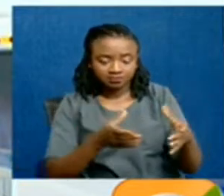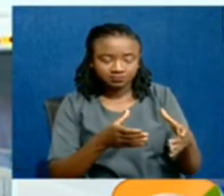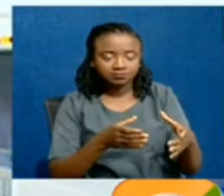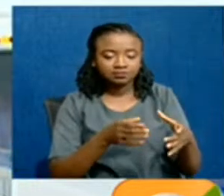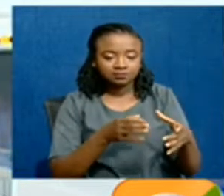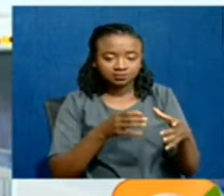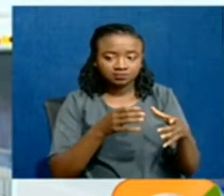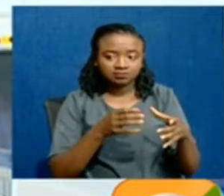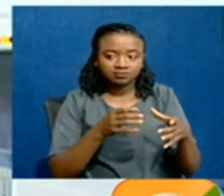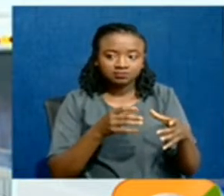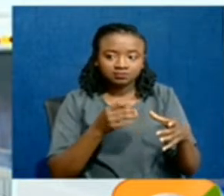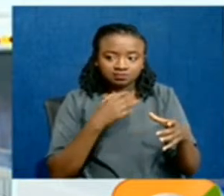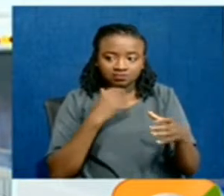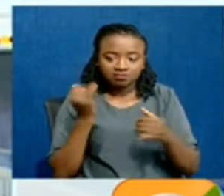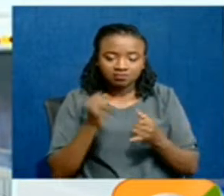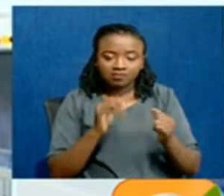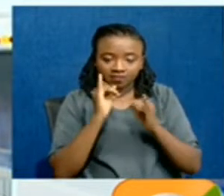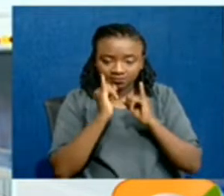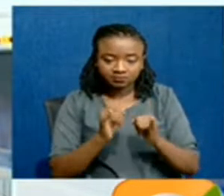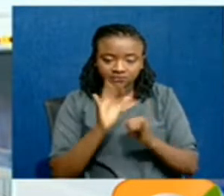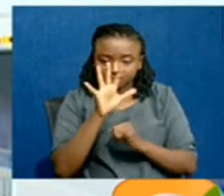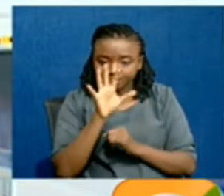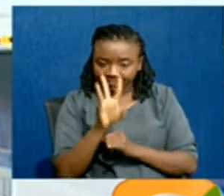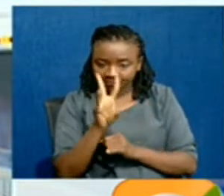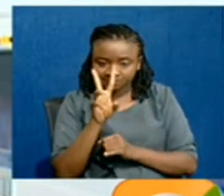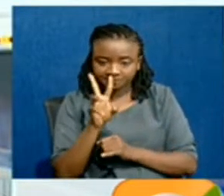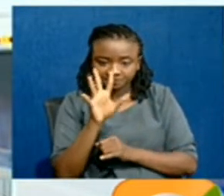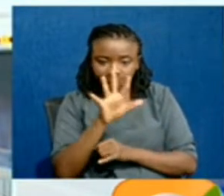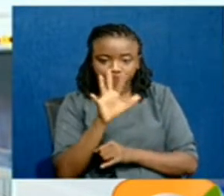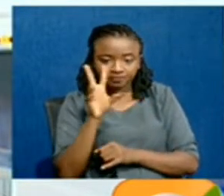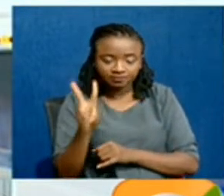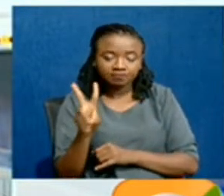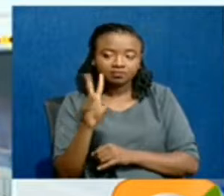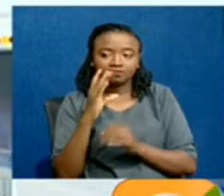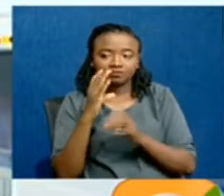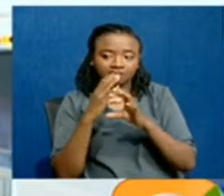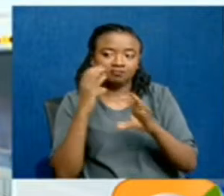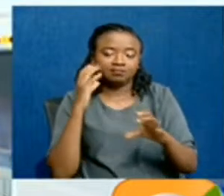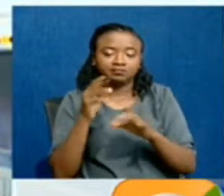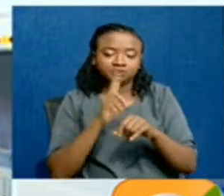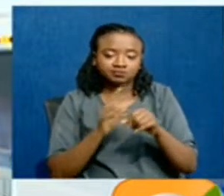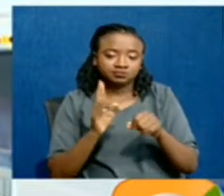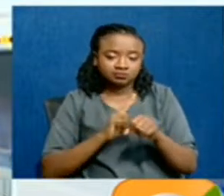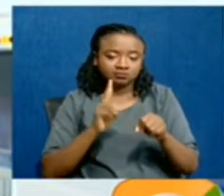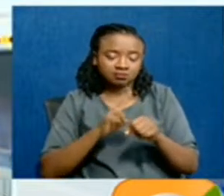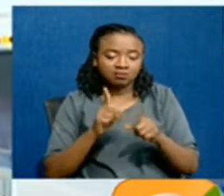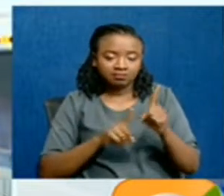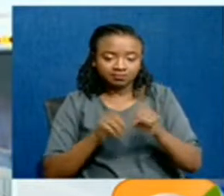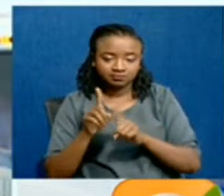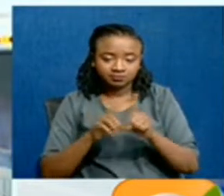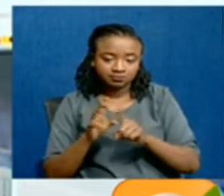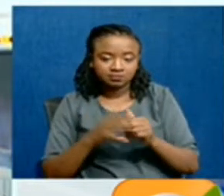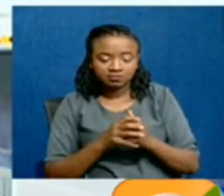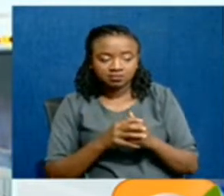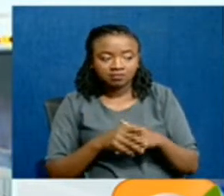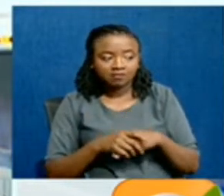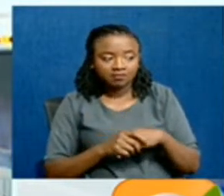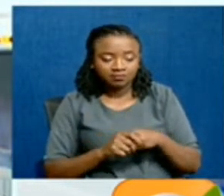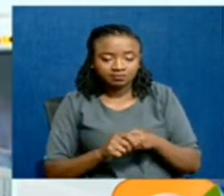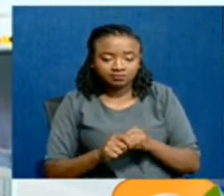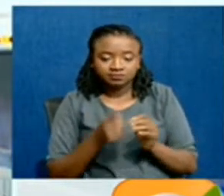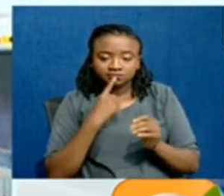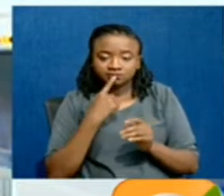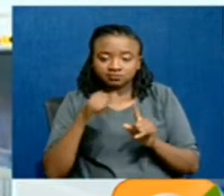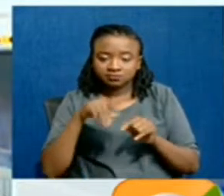today introducing new 52 electric vehicles into the ride hailing and logistics industry. The company cites Kenya's renewable energy